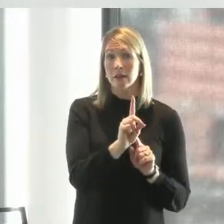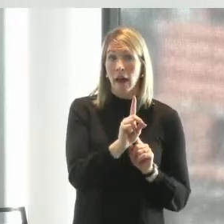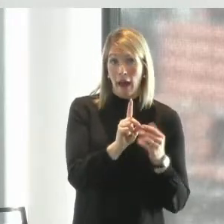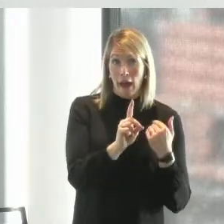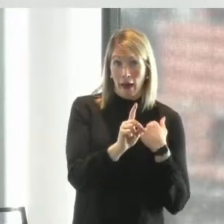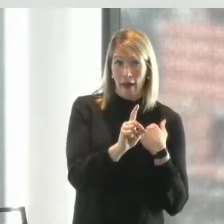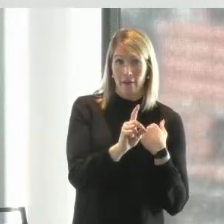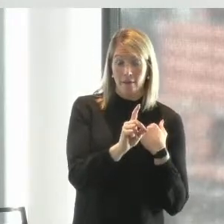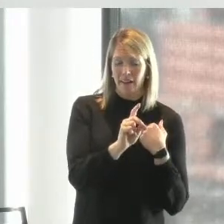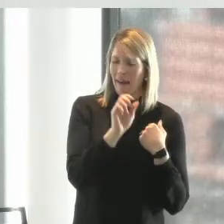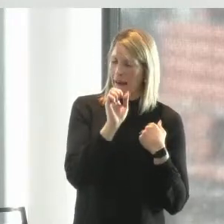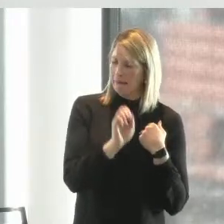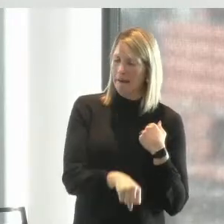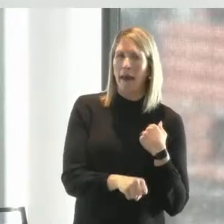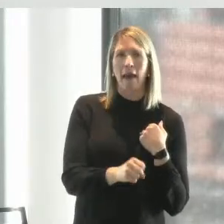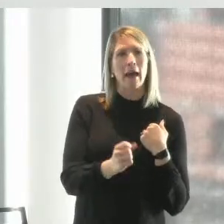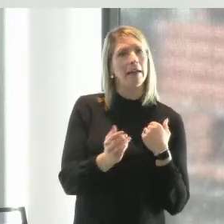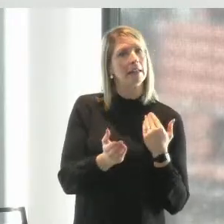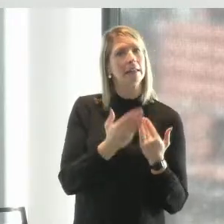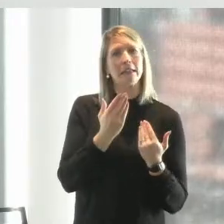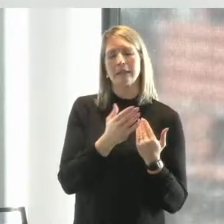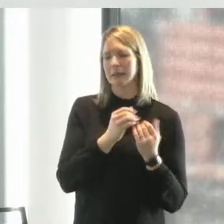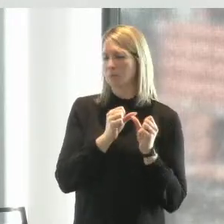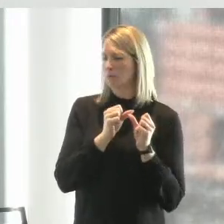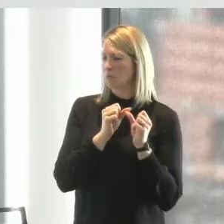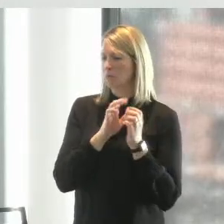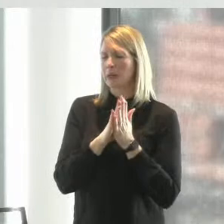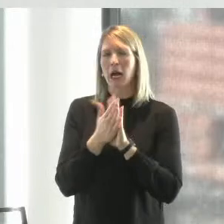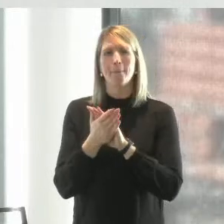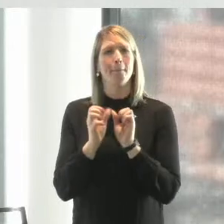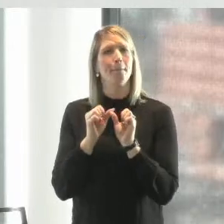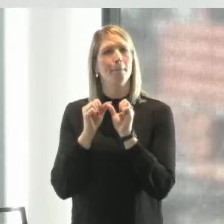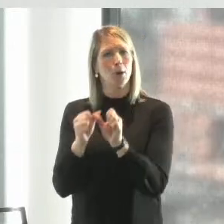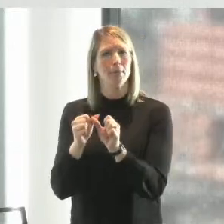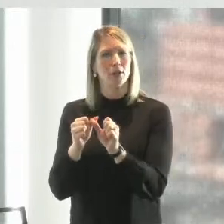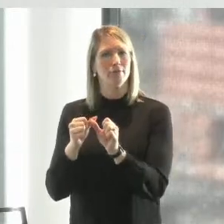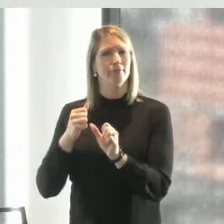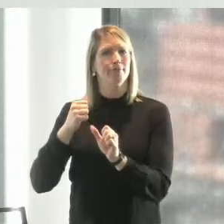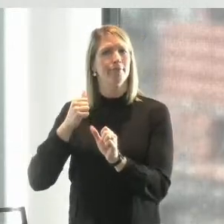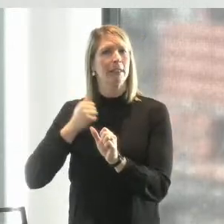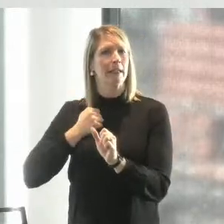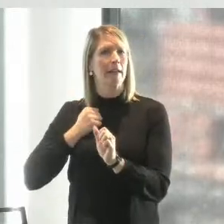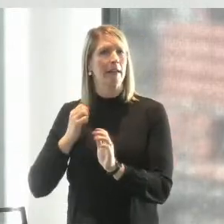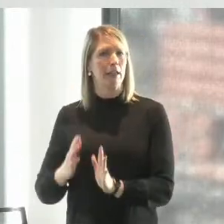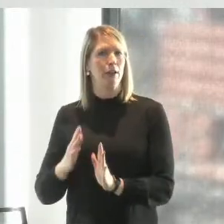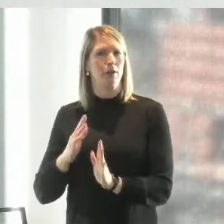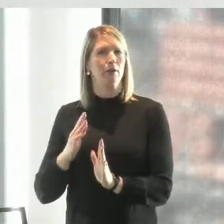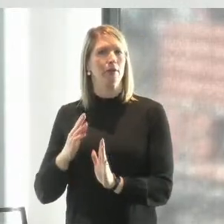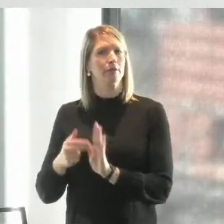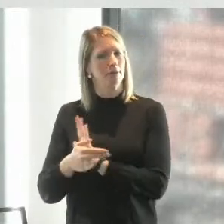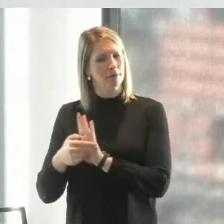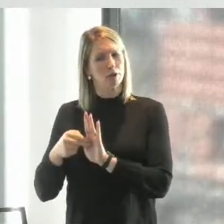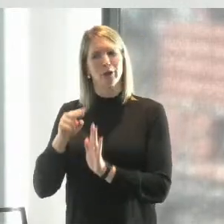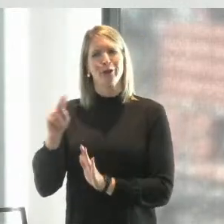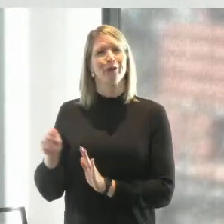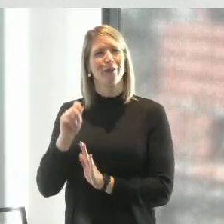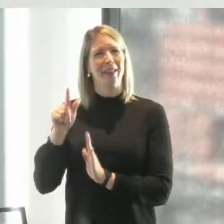direct pathway for permanent residency so that they can, in their graduation,